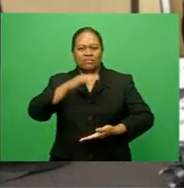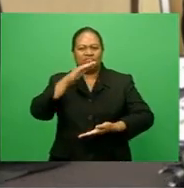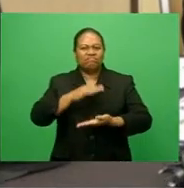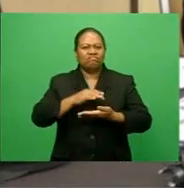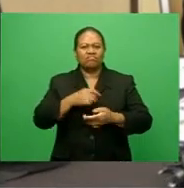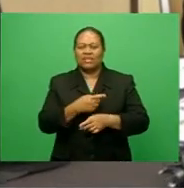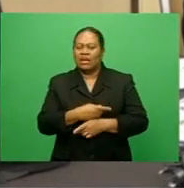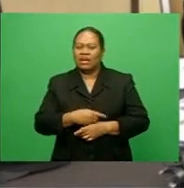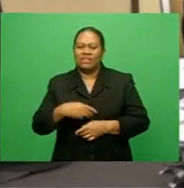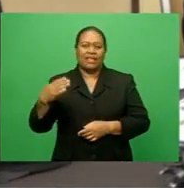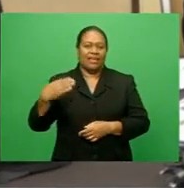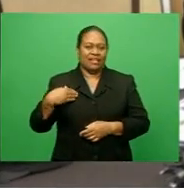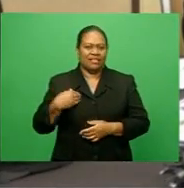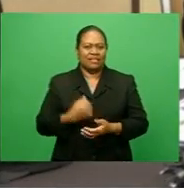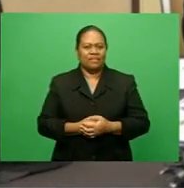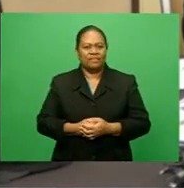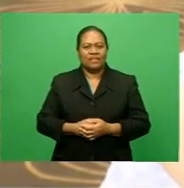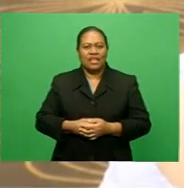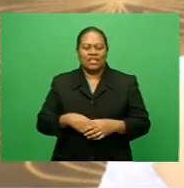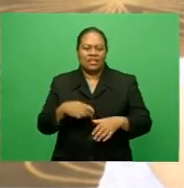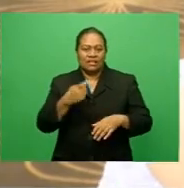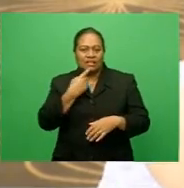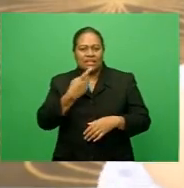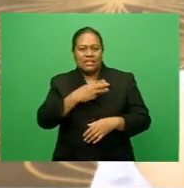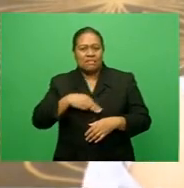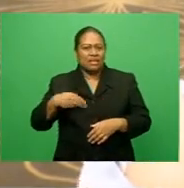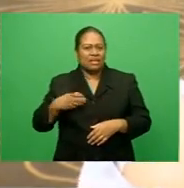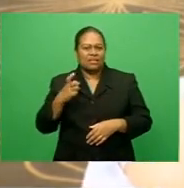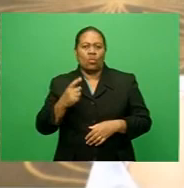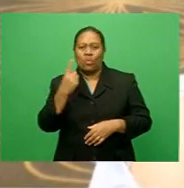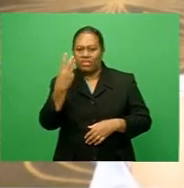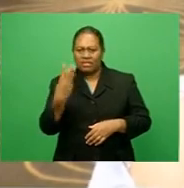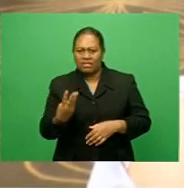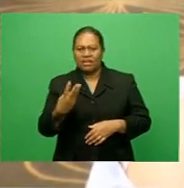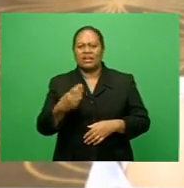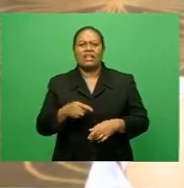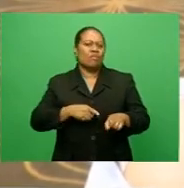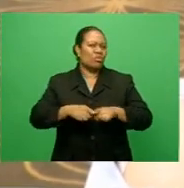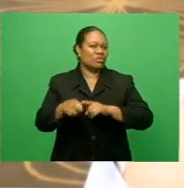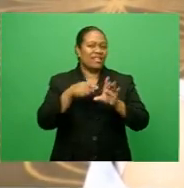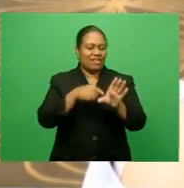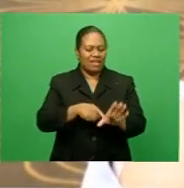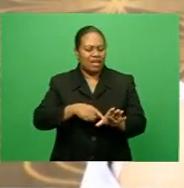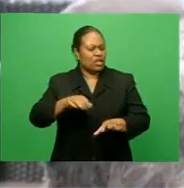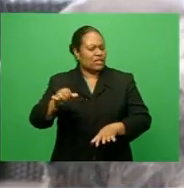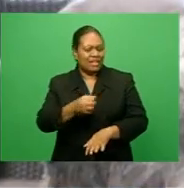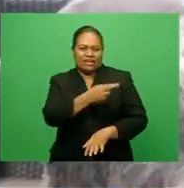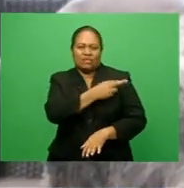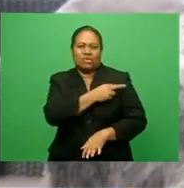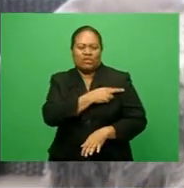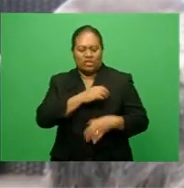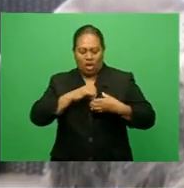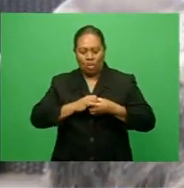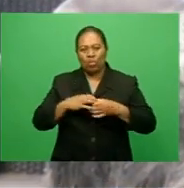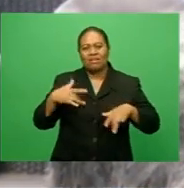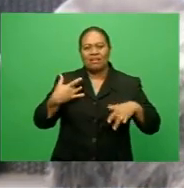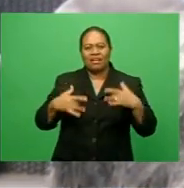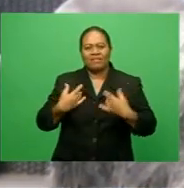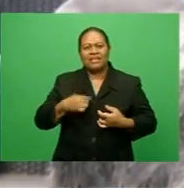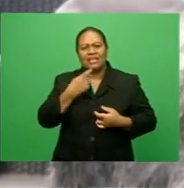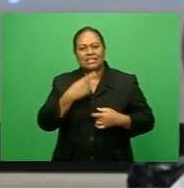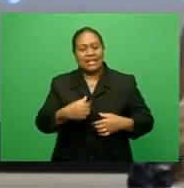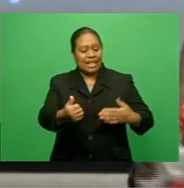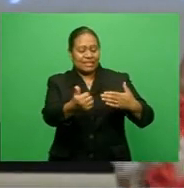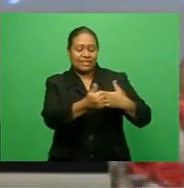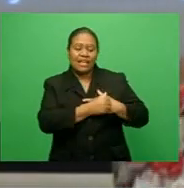reproductive health. Dr. Wanganambete adds 1/3 of the population is young and they need to take responsibility for their lives. He adds safe sex should